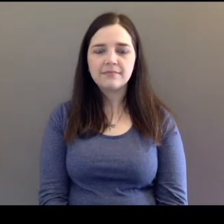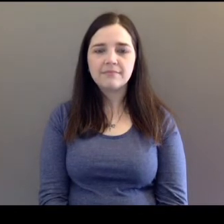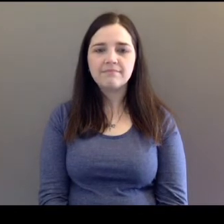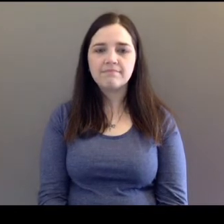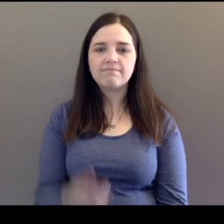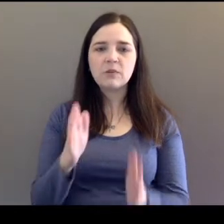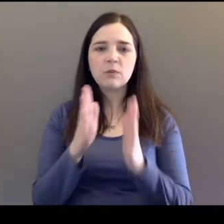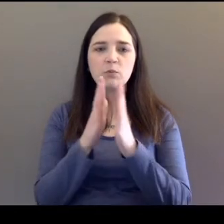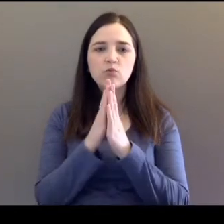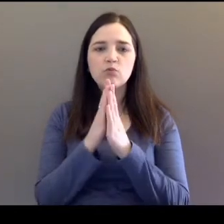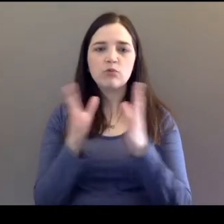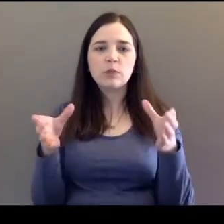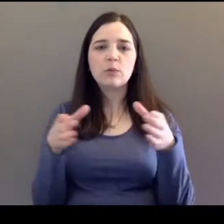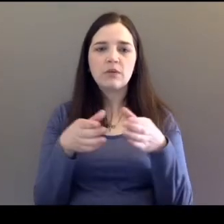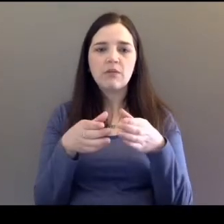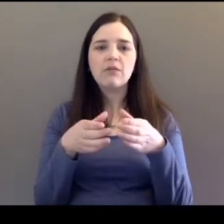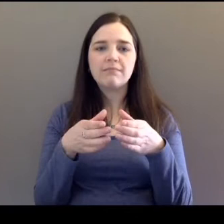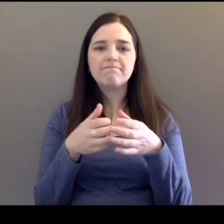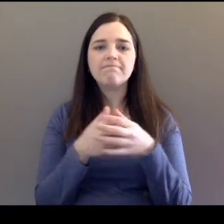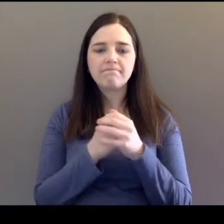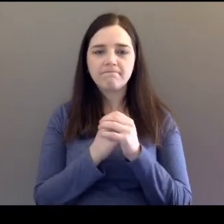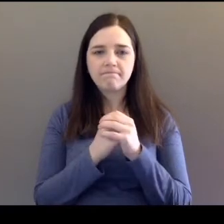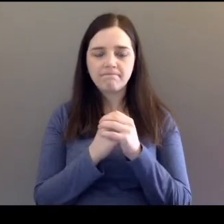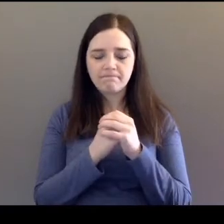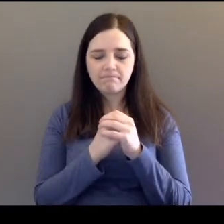Let's pray together, shall we?